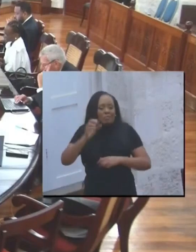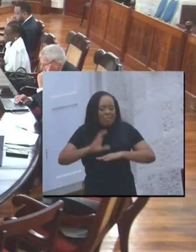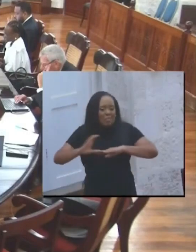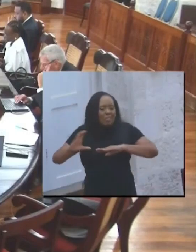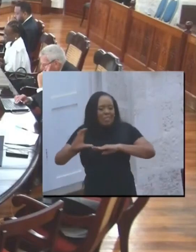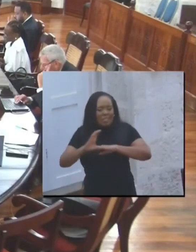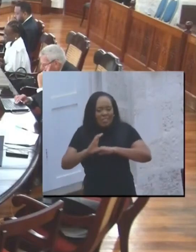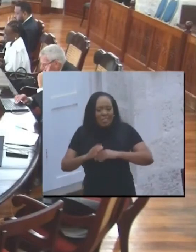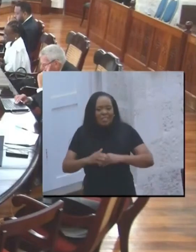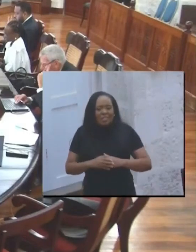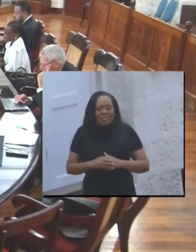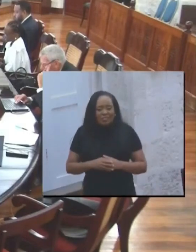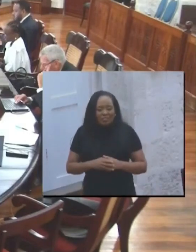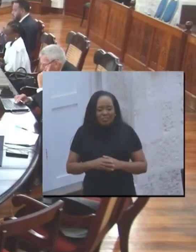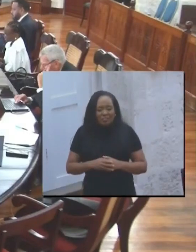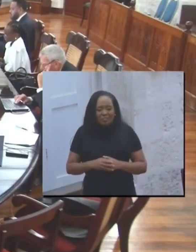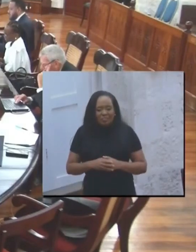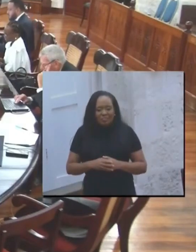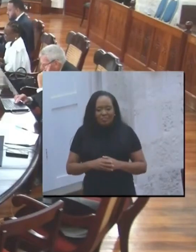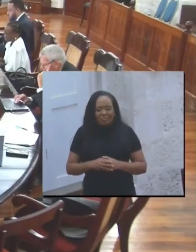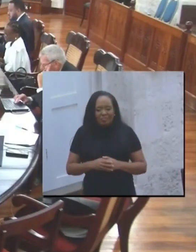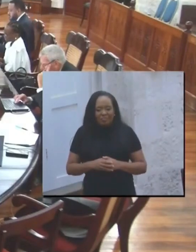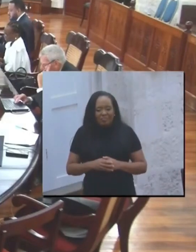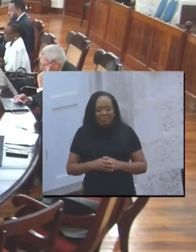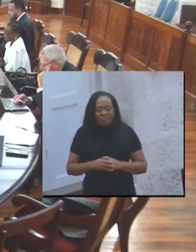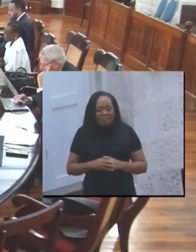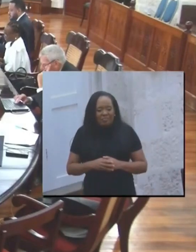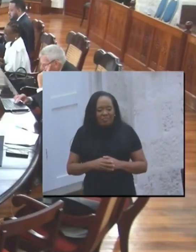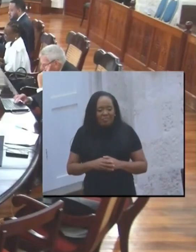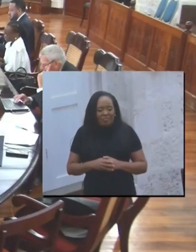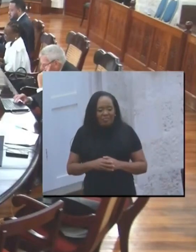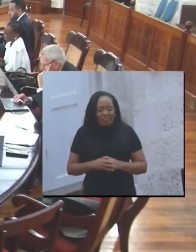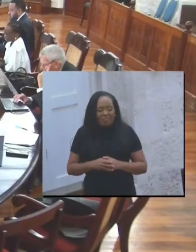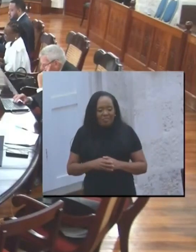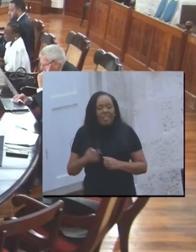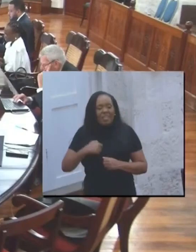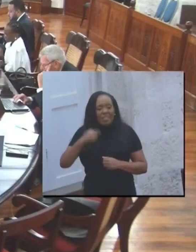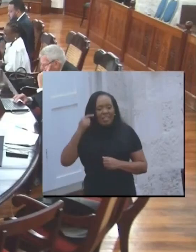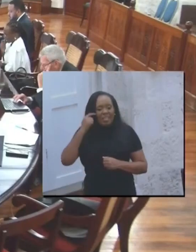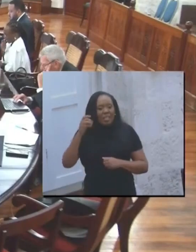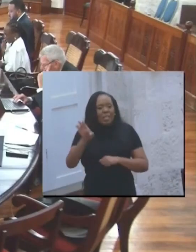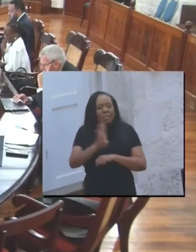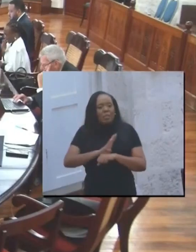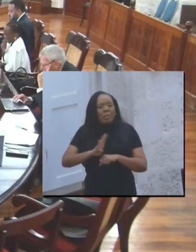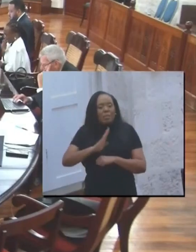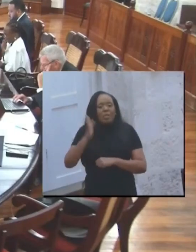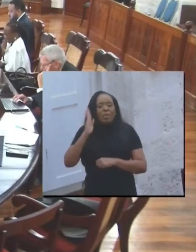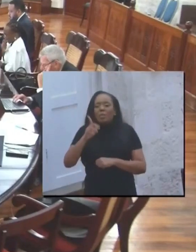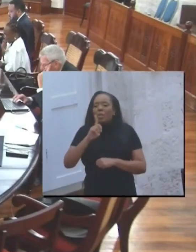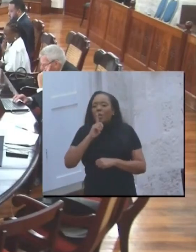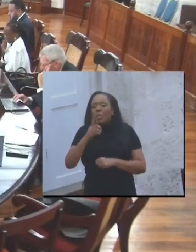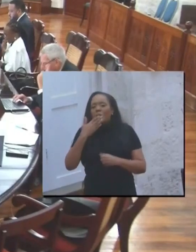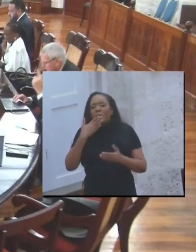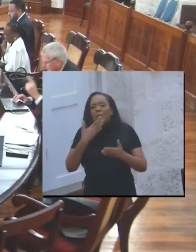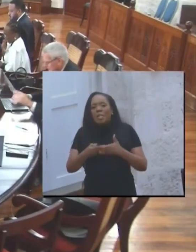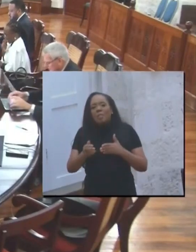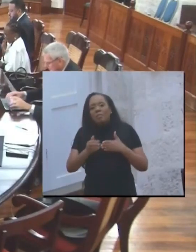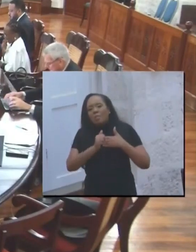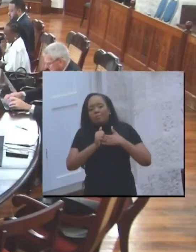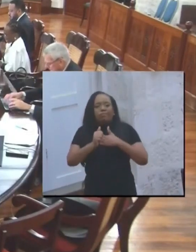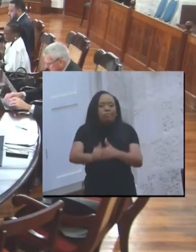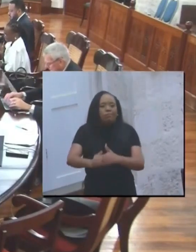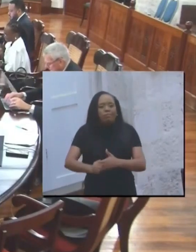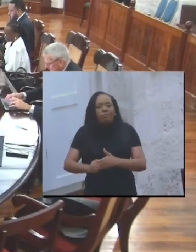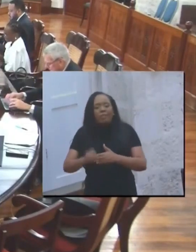Mr. President. And if it finds favor with my colleagues today, I think Barbados will be well up front on the